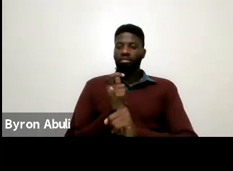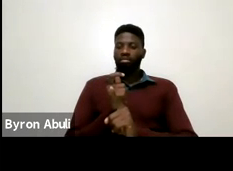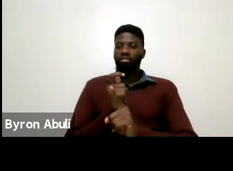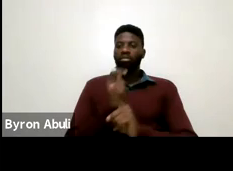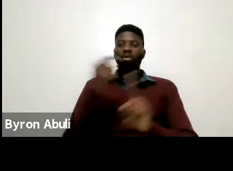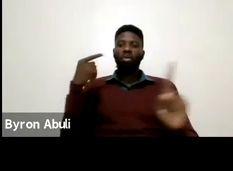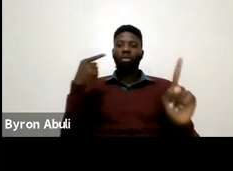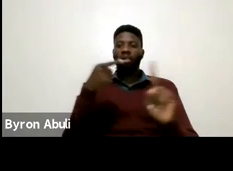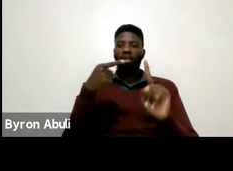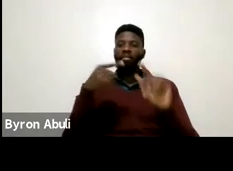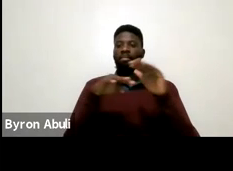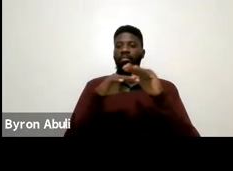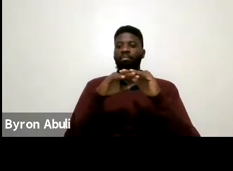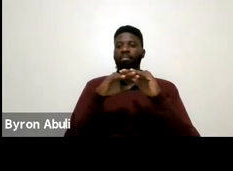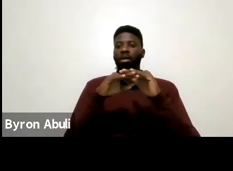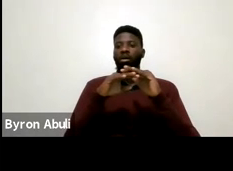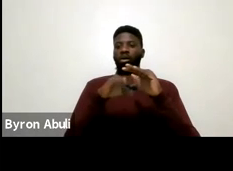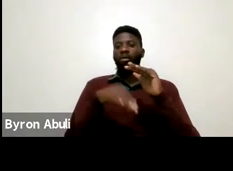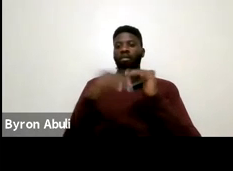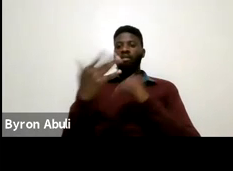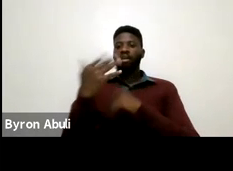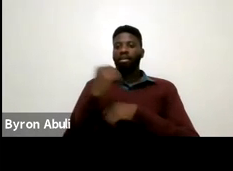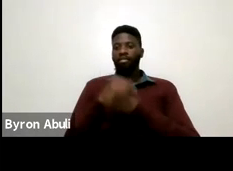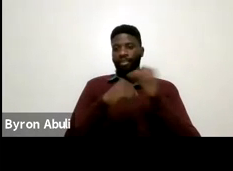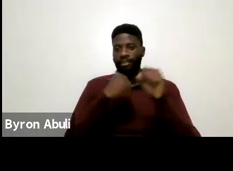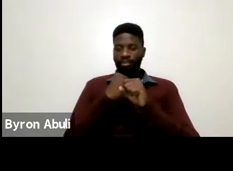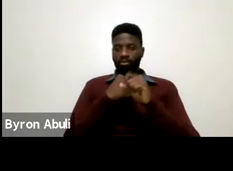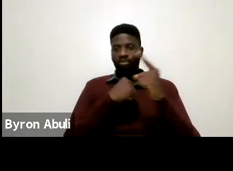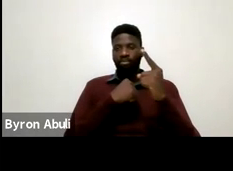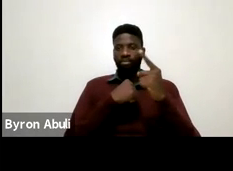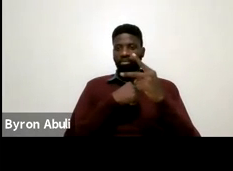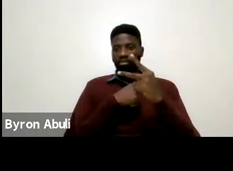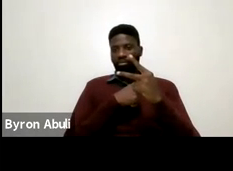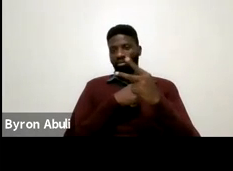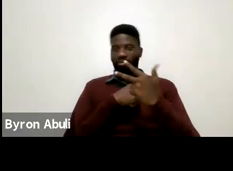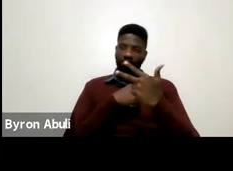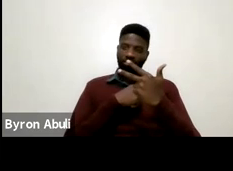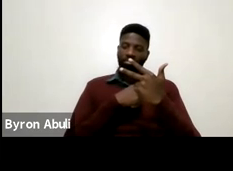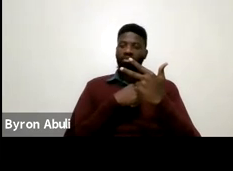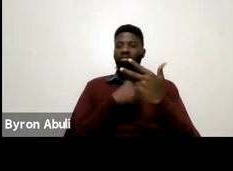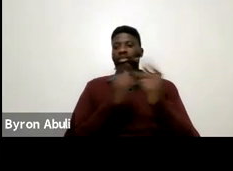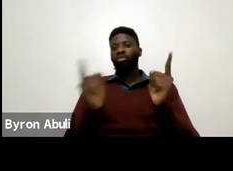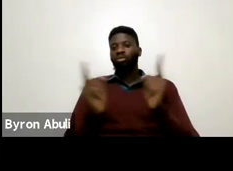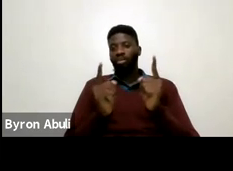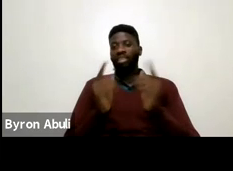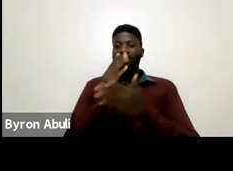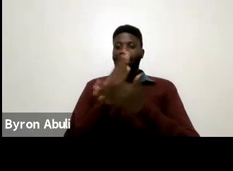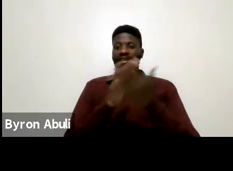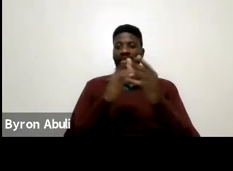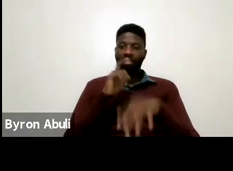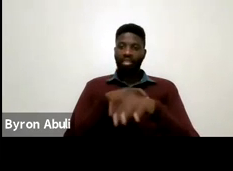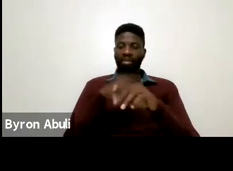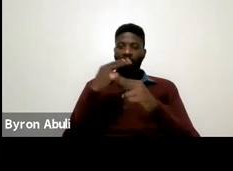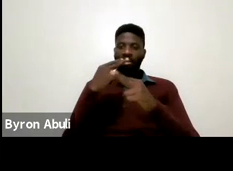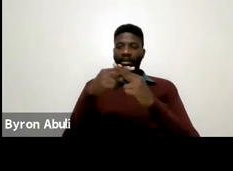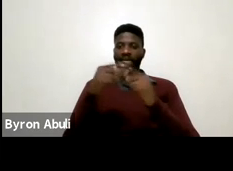below, anything below 5 years, 1, 2, 3 is considered short. Sometimes we call them objectives because they look